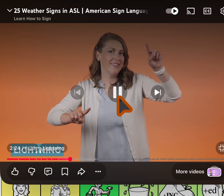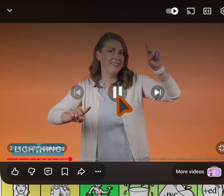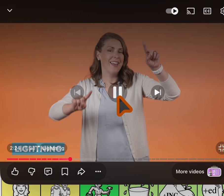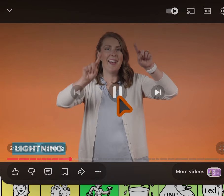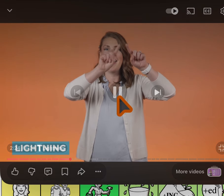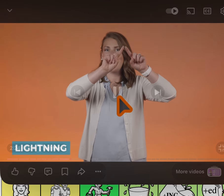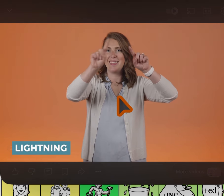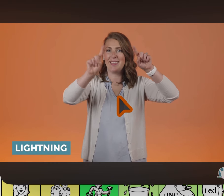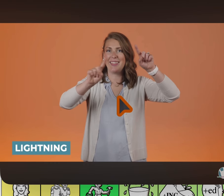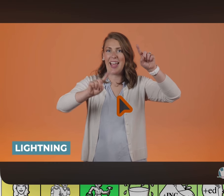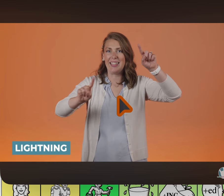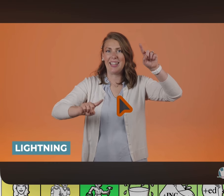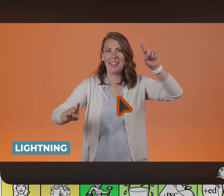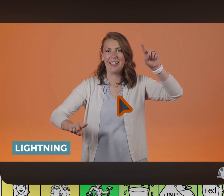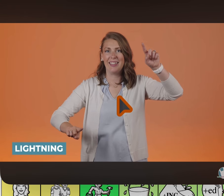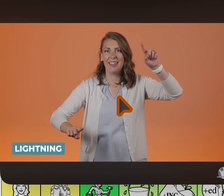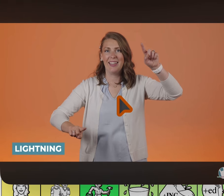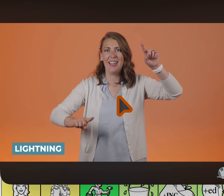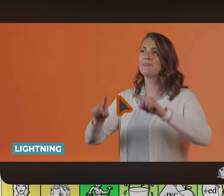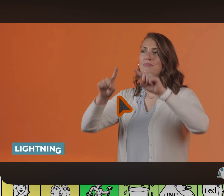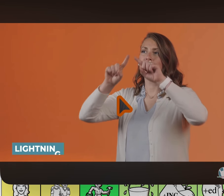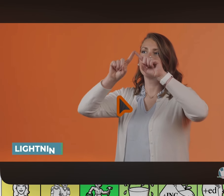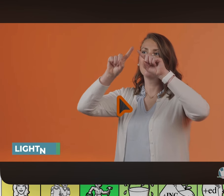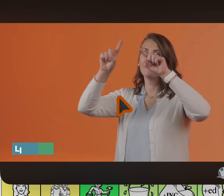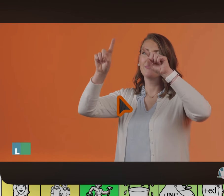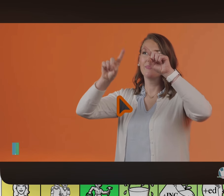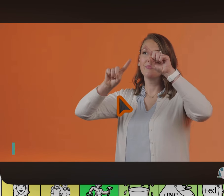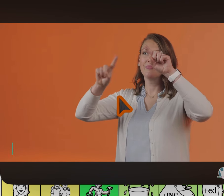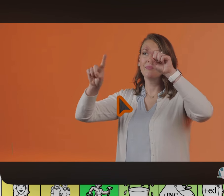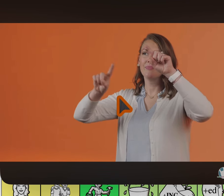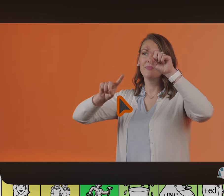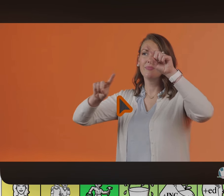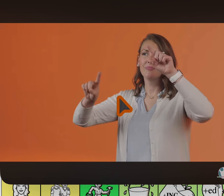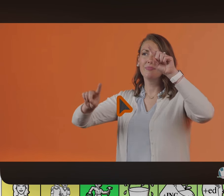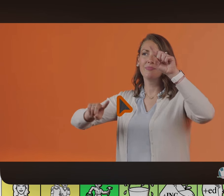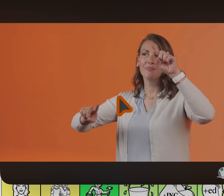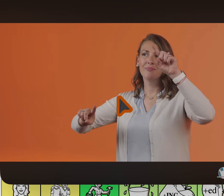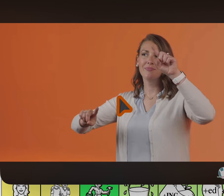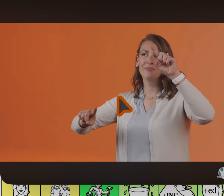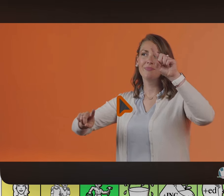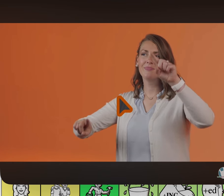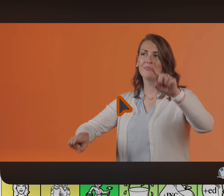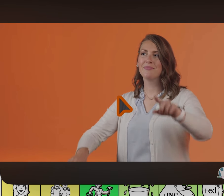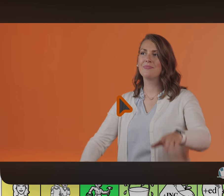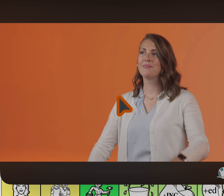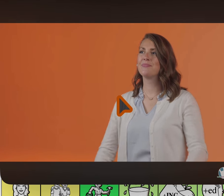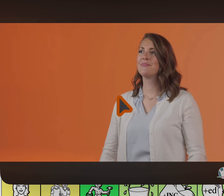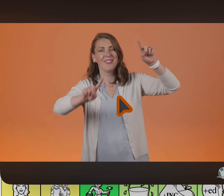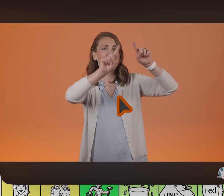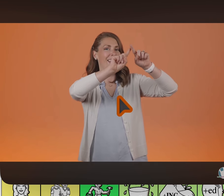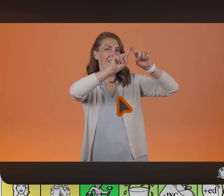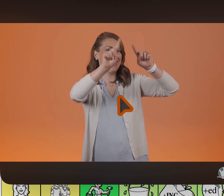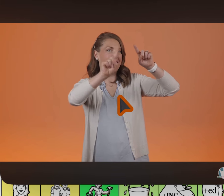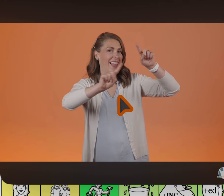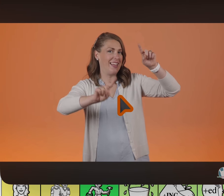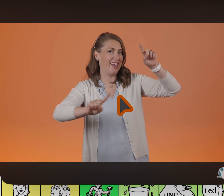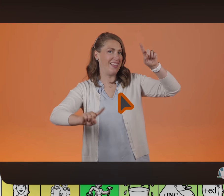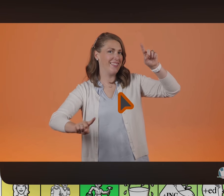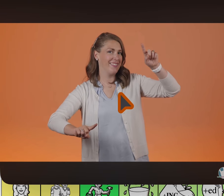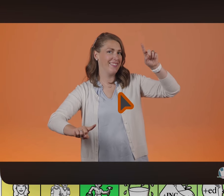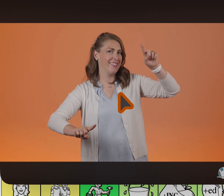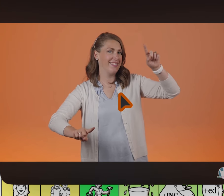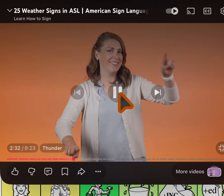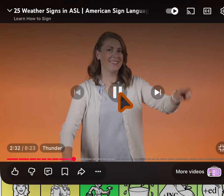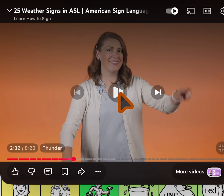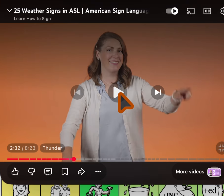Lightning. Lightning. This is showing the lightning striking from the sky.